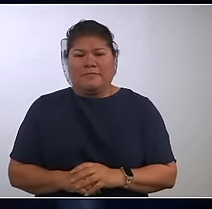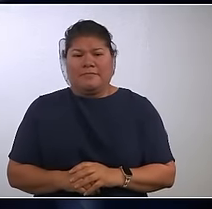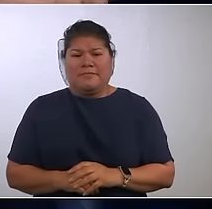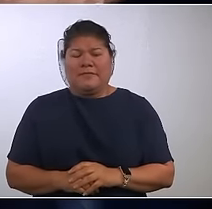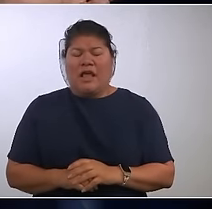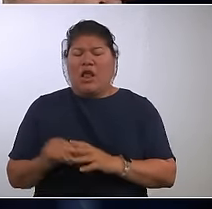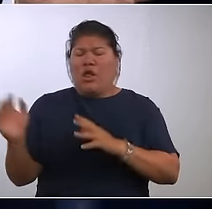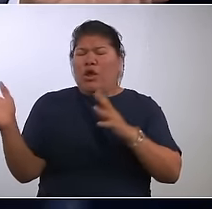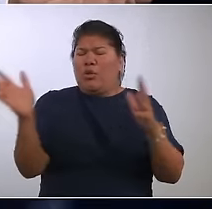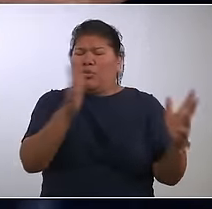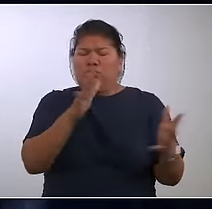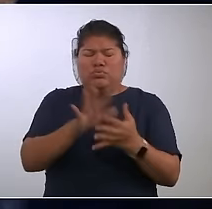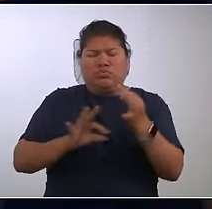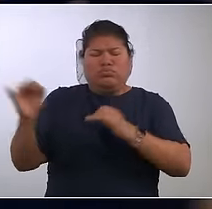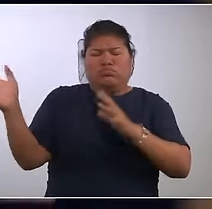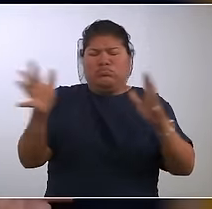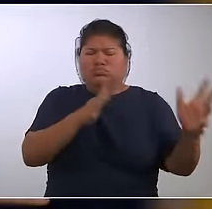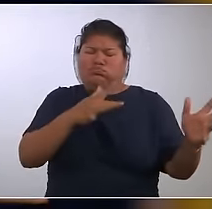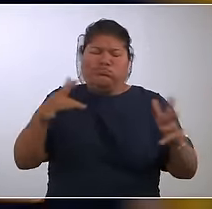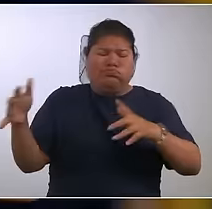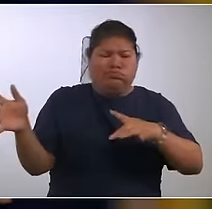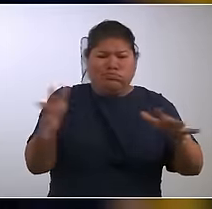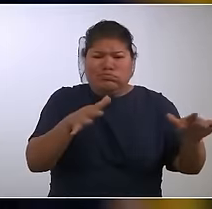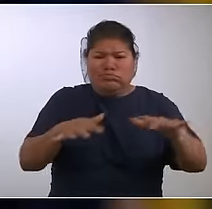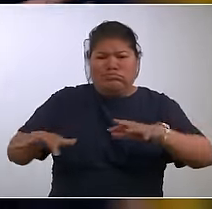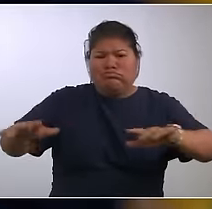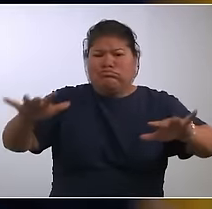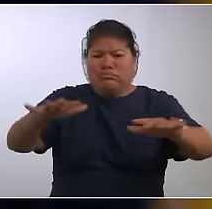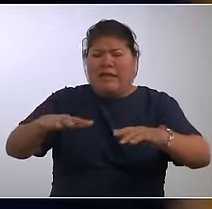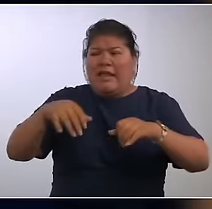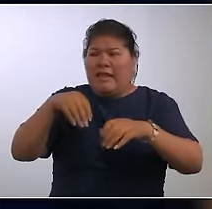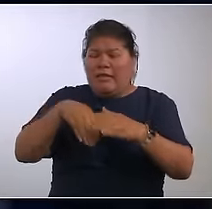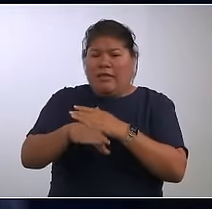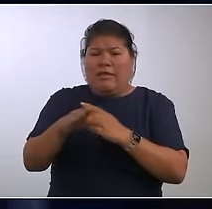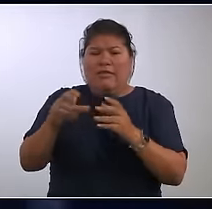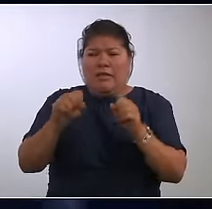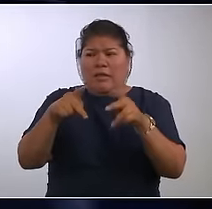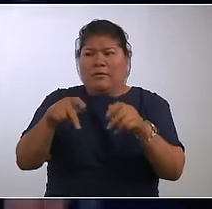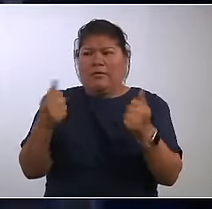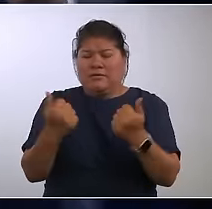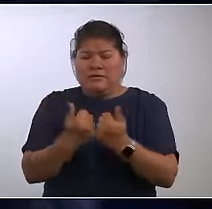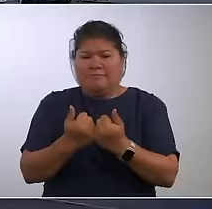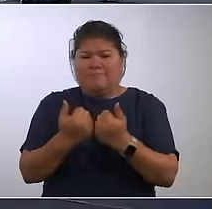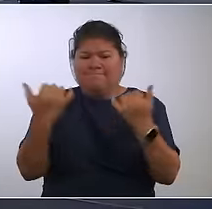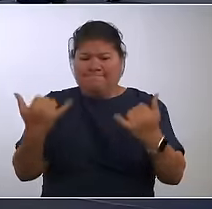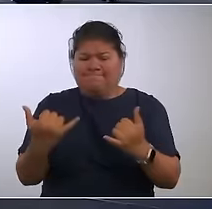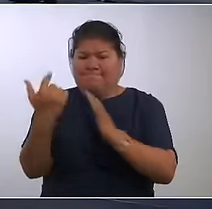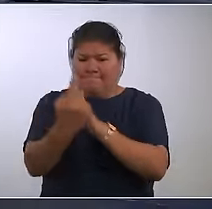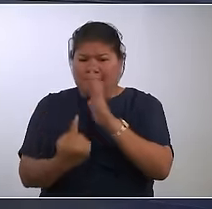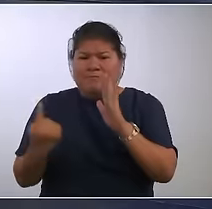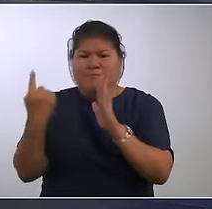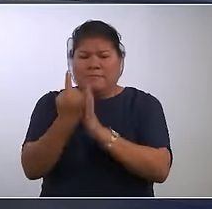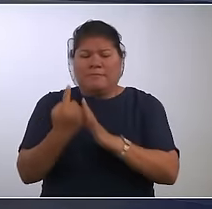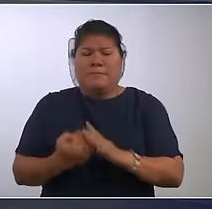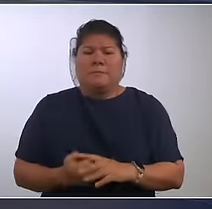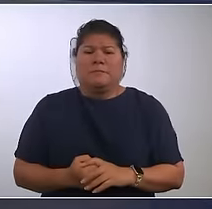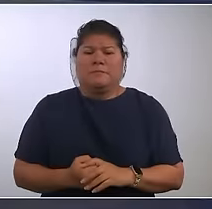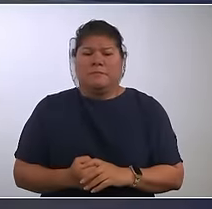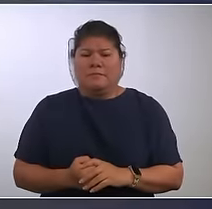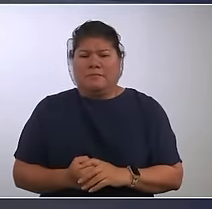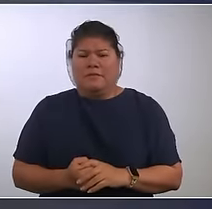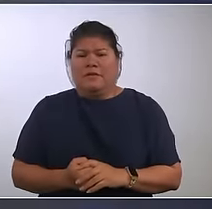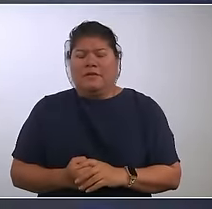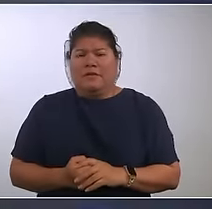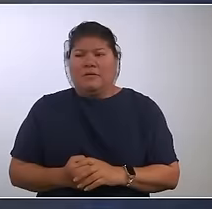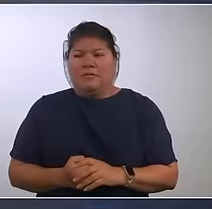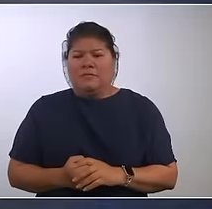viento del Espíritu Santo se está moviendo en la Asamblea Apostólica en esta hora. The wind of the